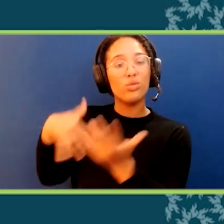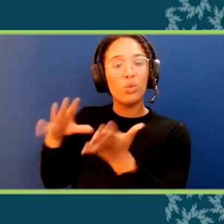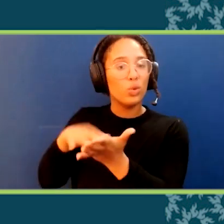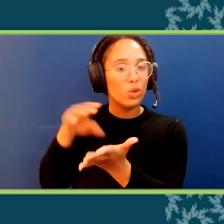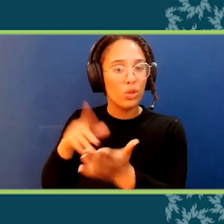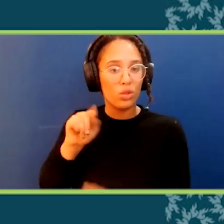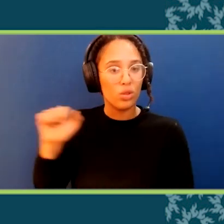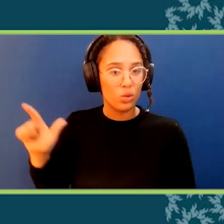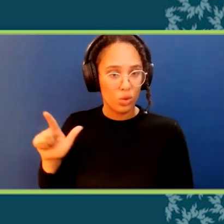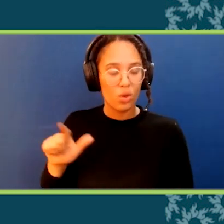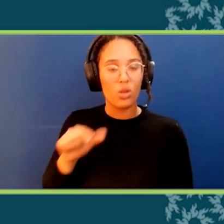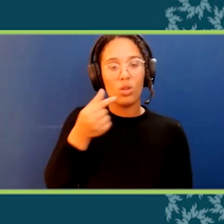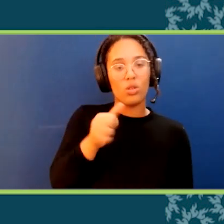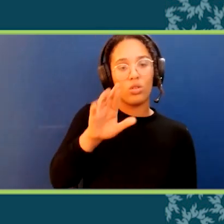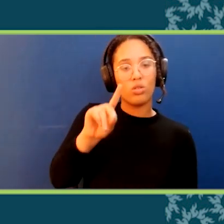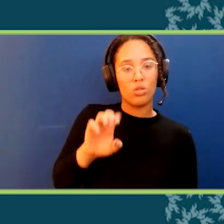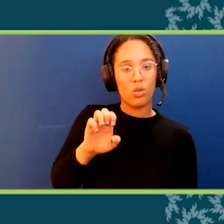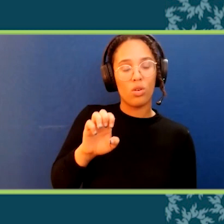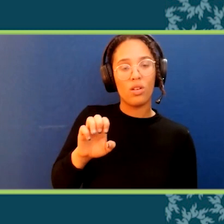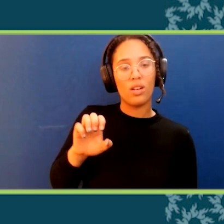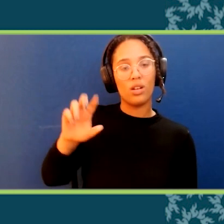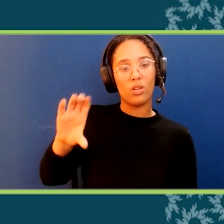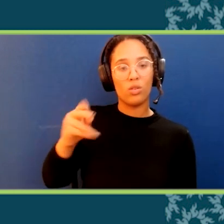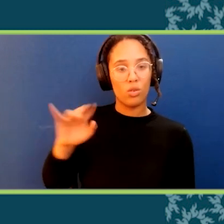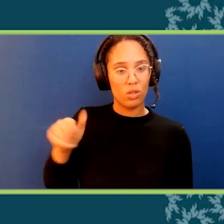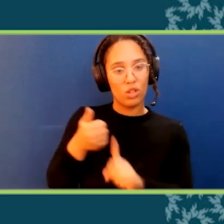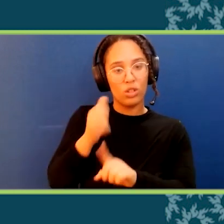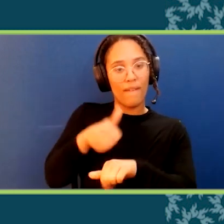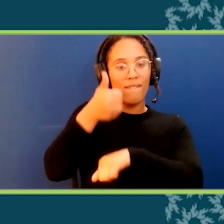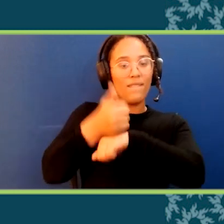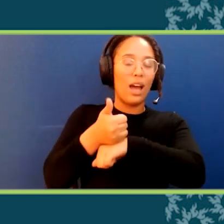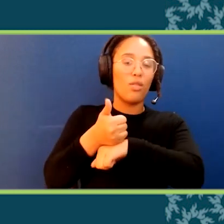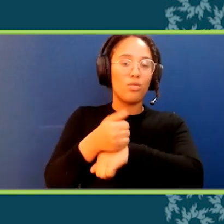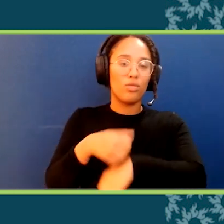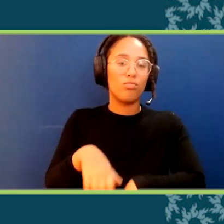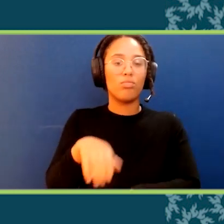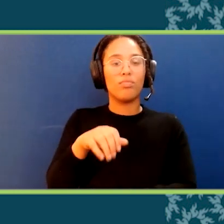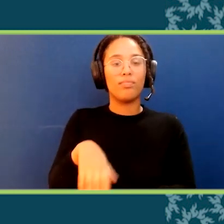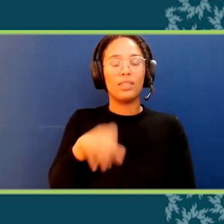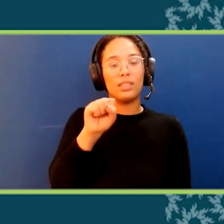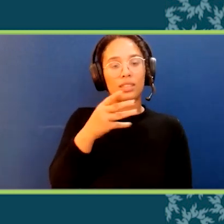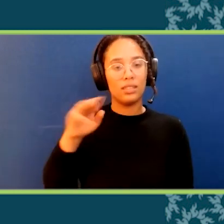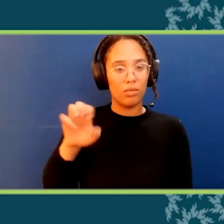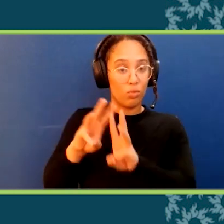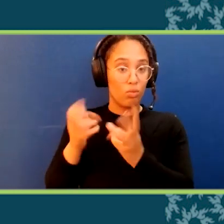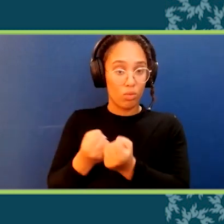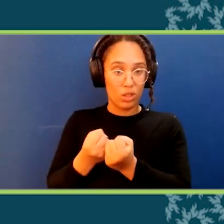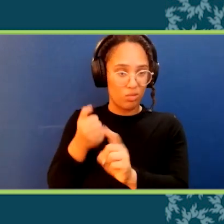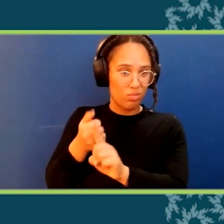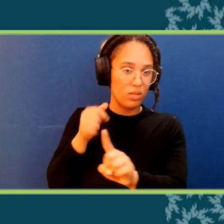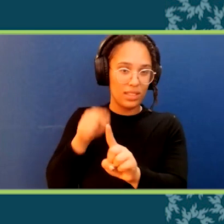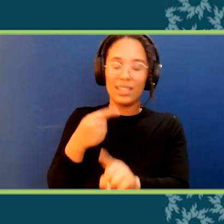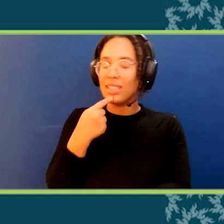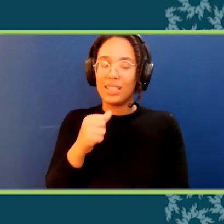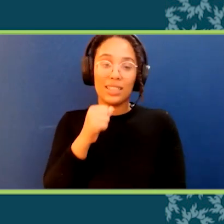Cooney, who founded Sesame Workshop, she used to say, it's not if children learn from television, it's what they learned. And the same